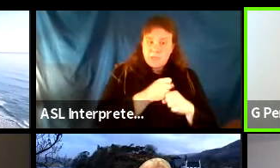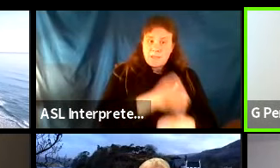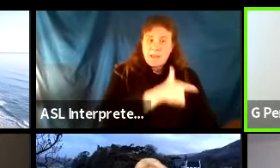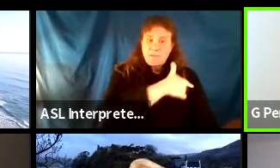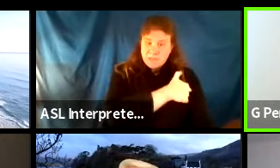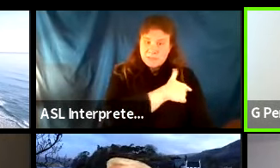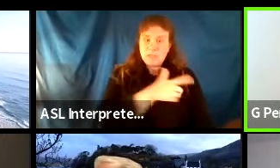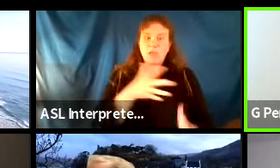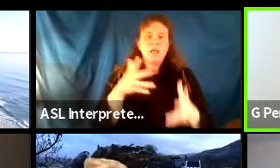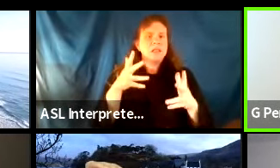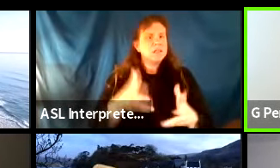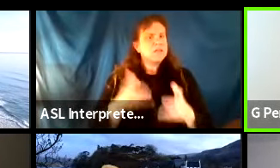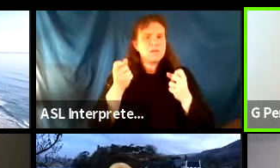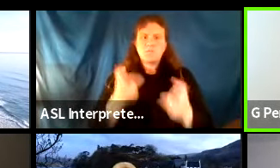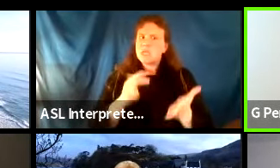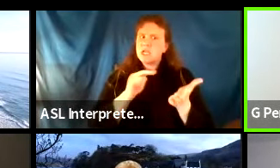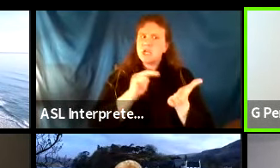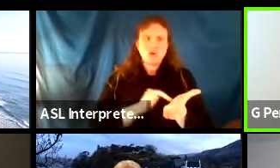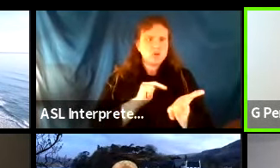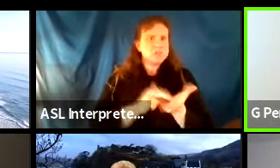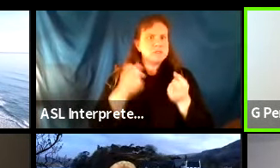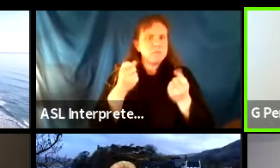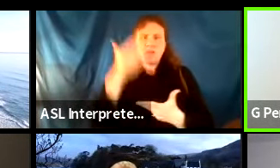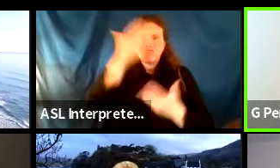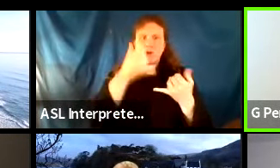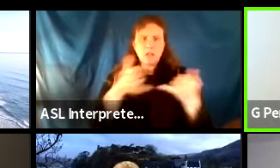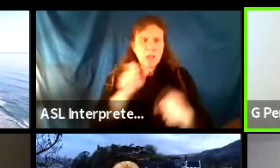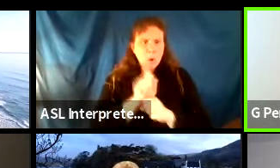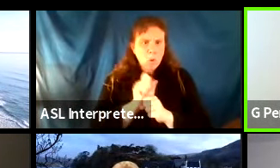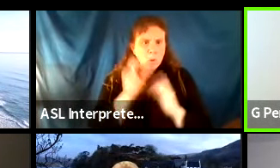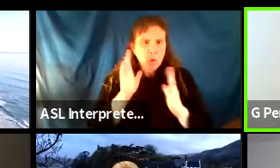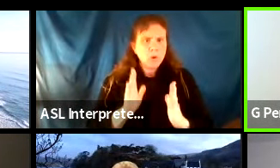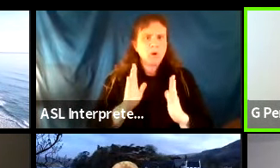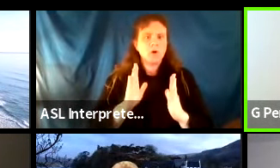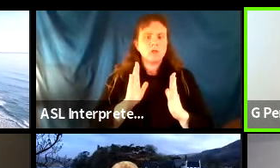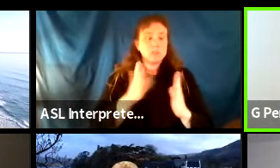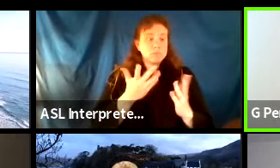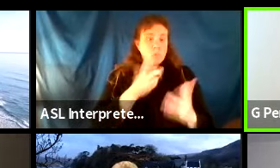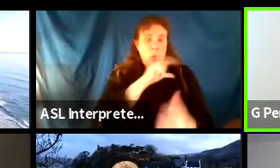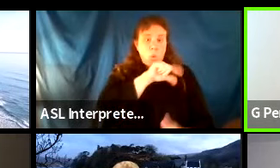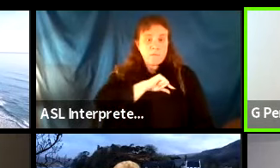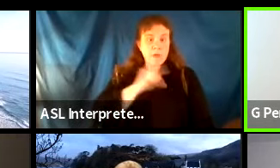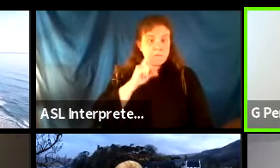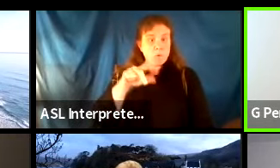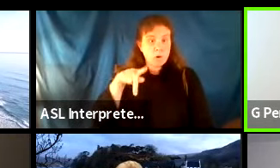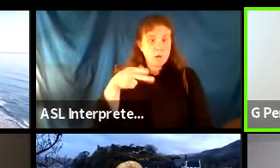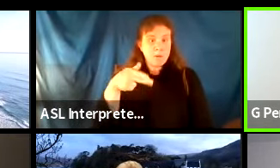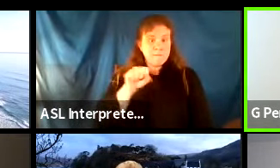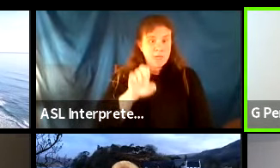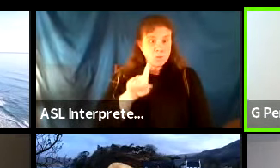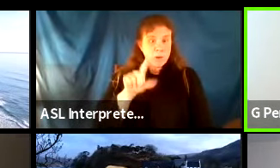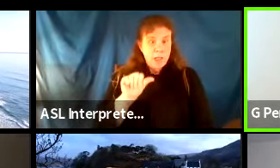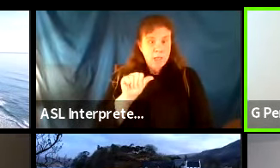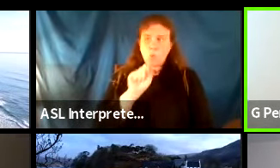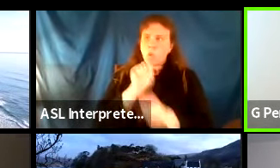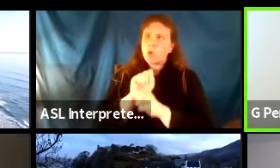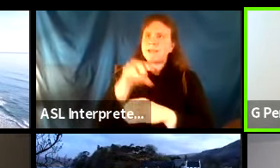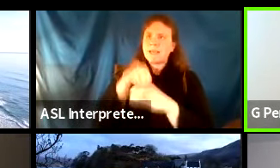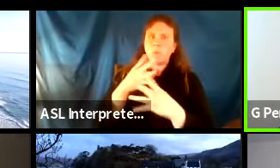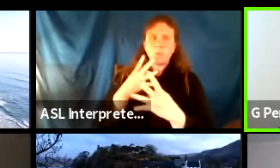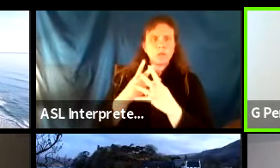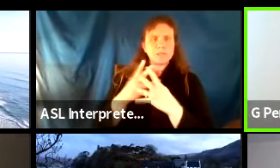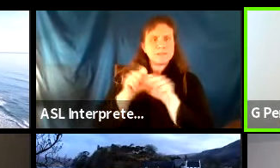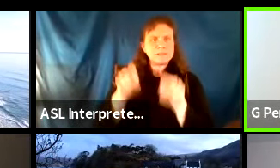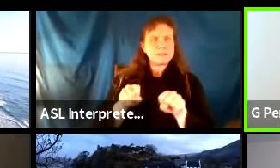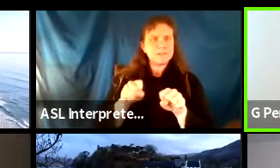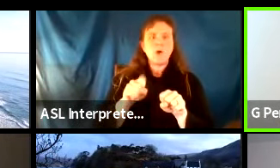of our nurses and frontline essential workers on phase 1A in the prison system with only about 60 to